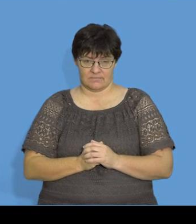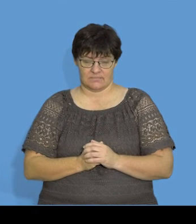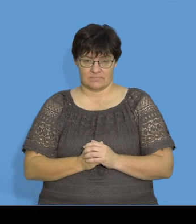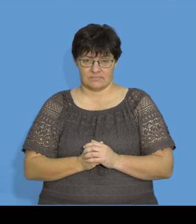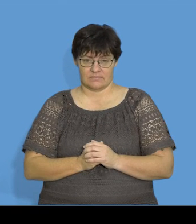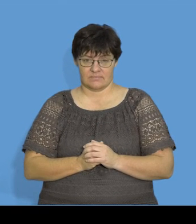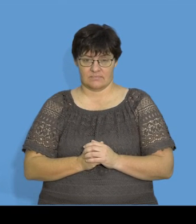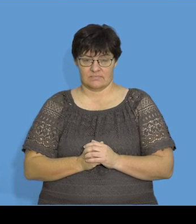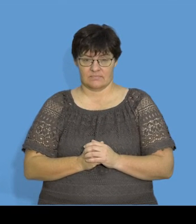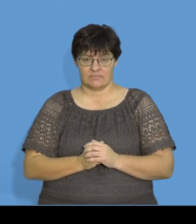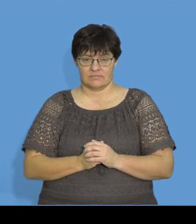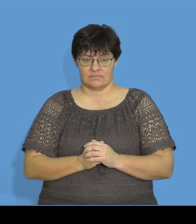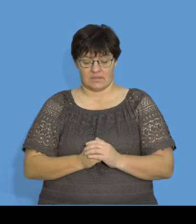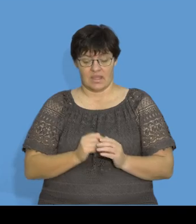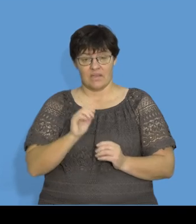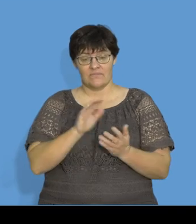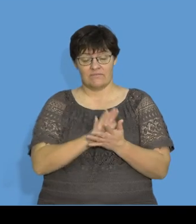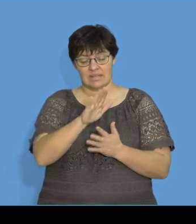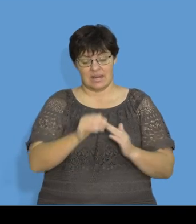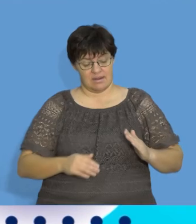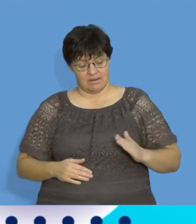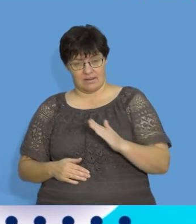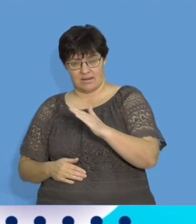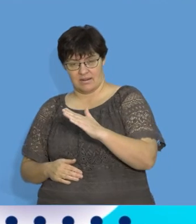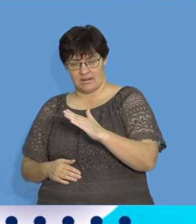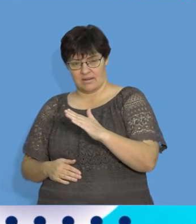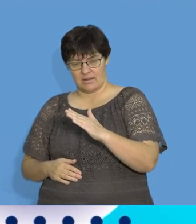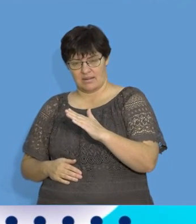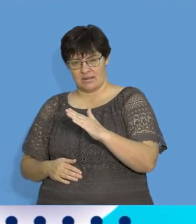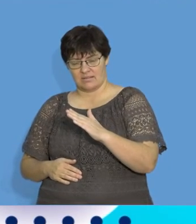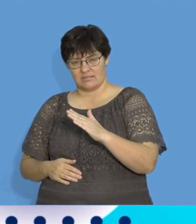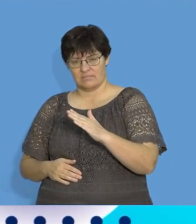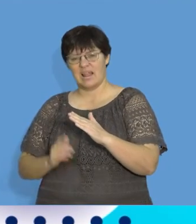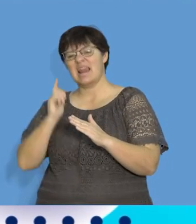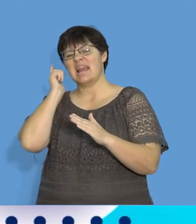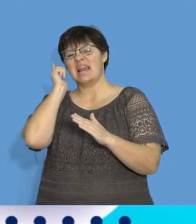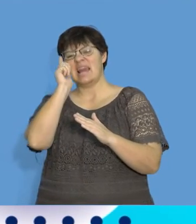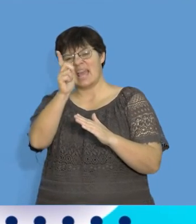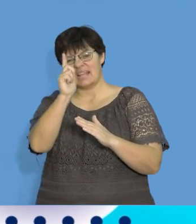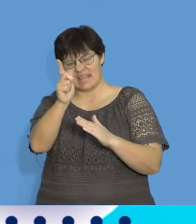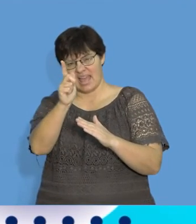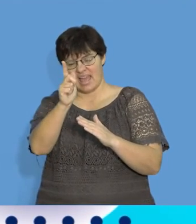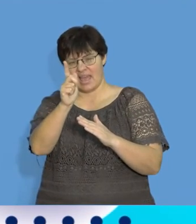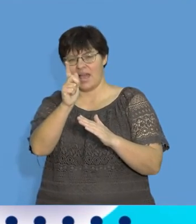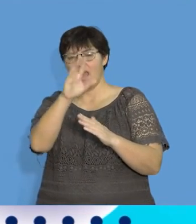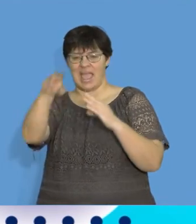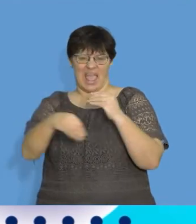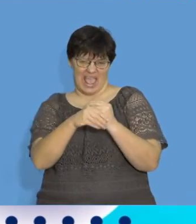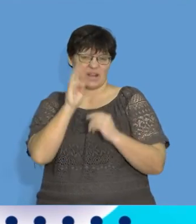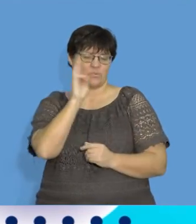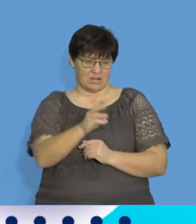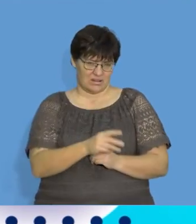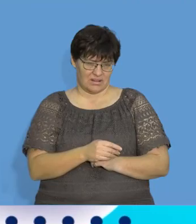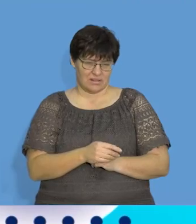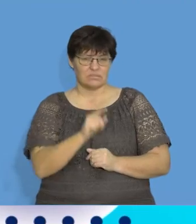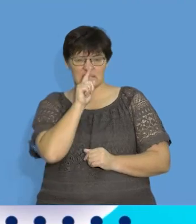The distance, at 15 meters, we're going to consider later on in your curriculum, and we're